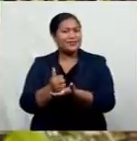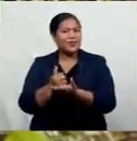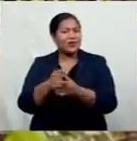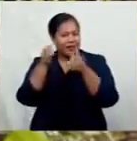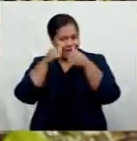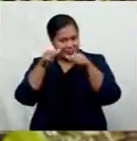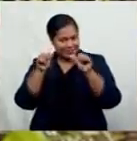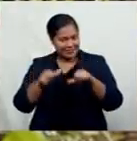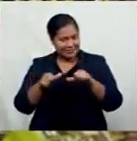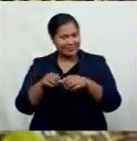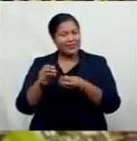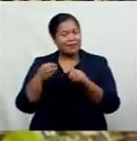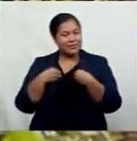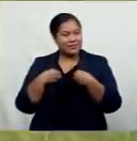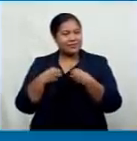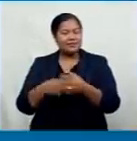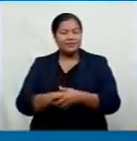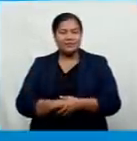agriculture.